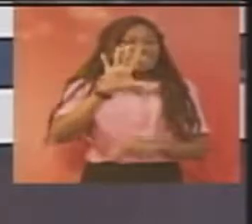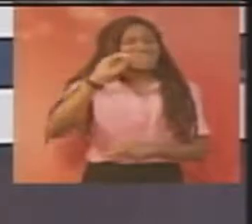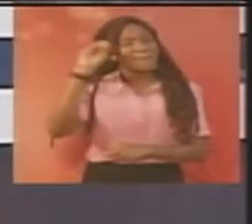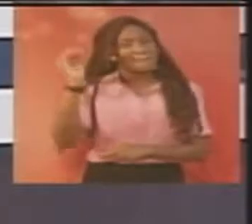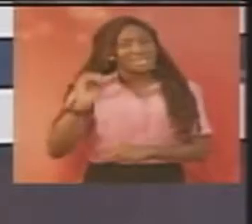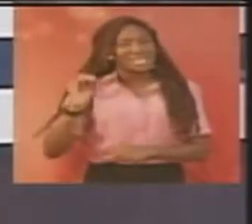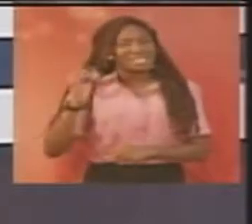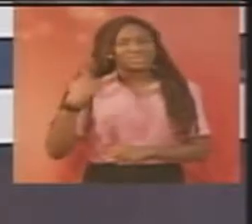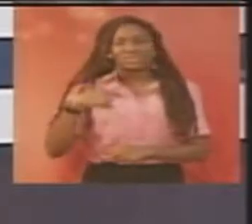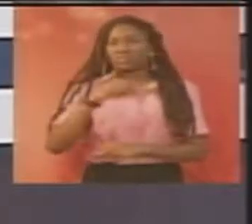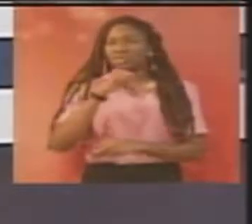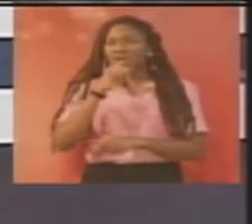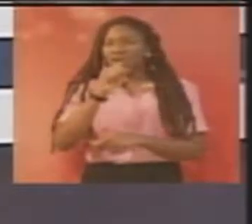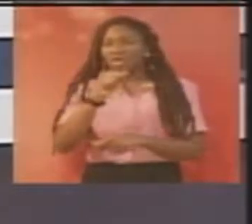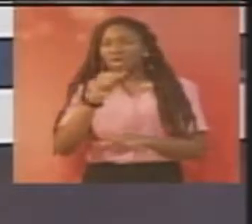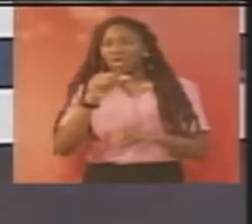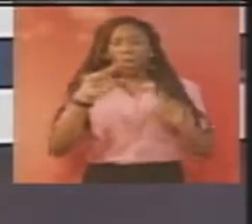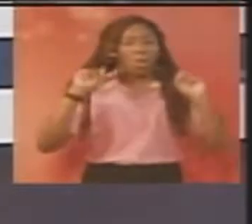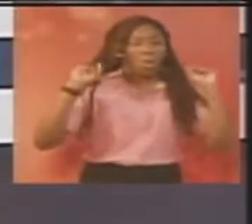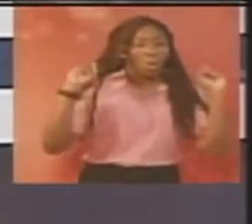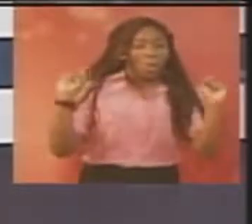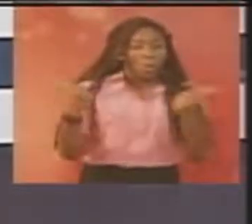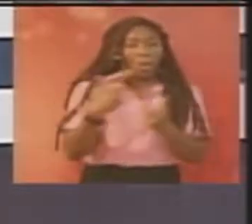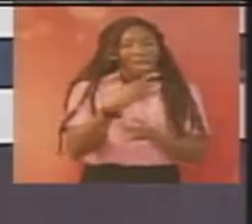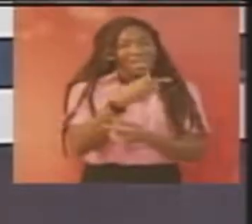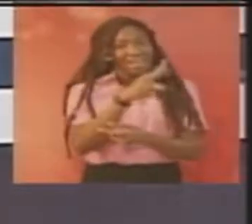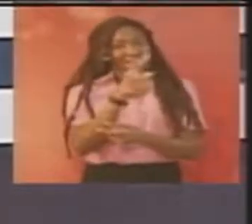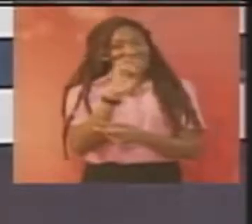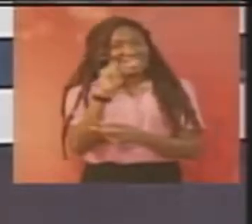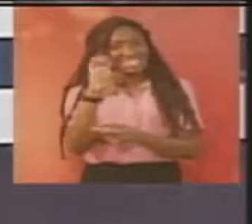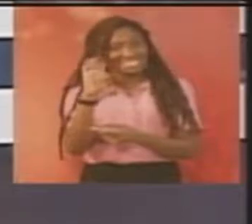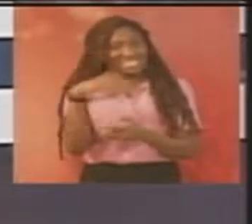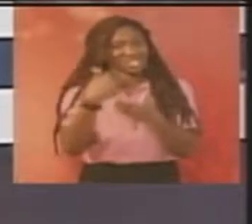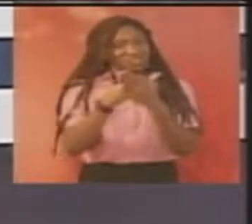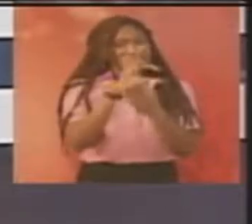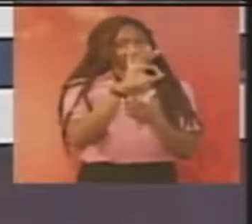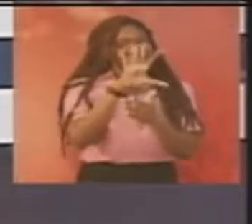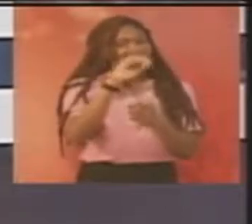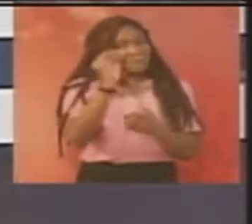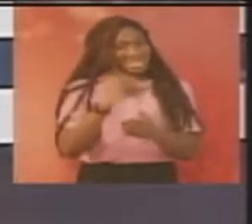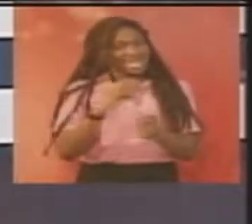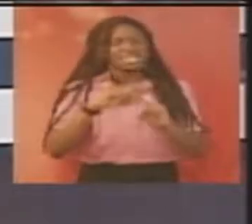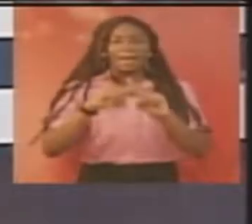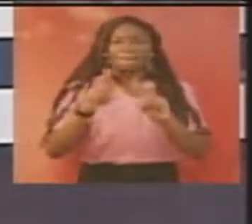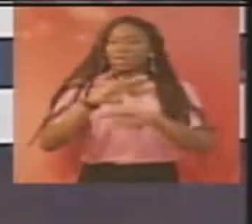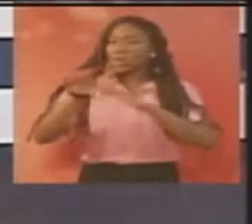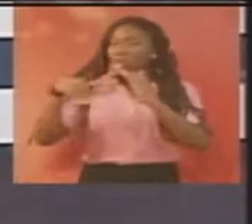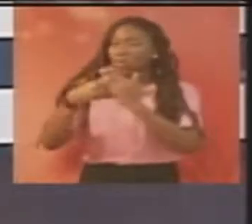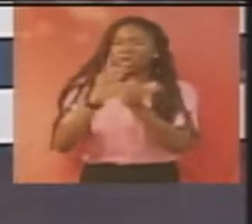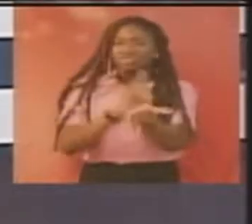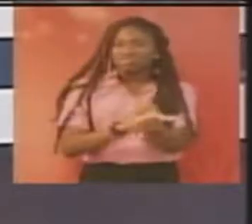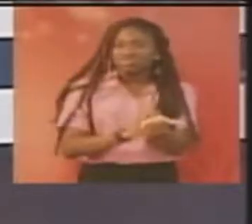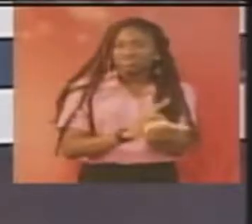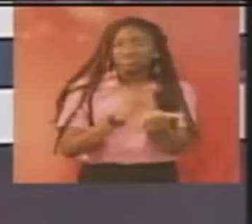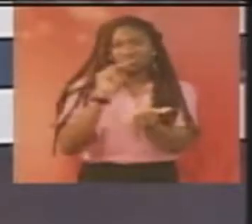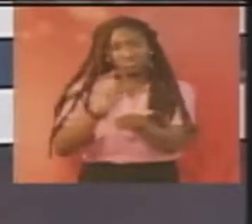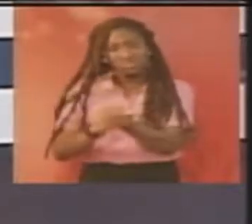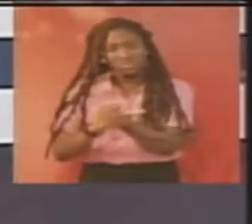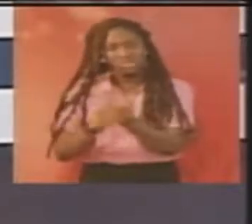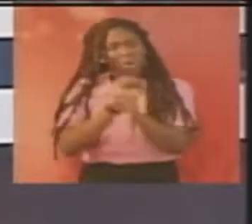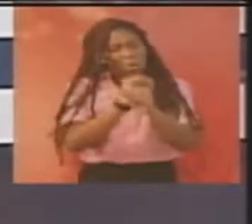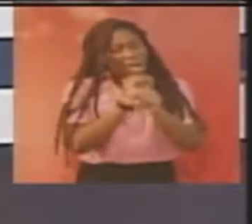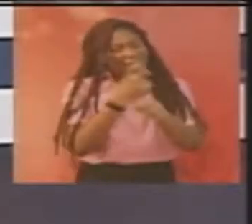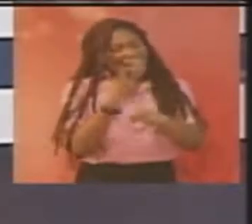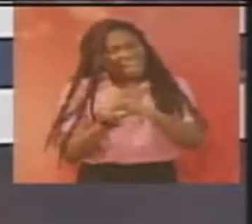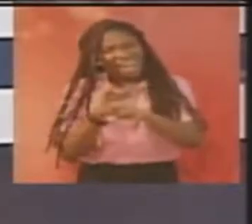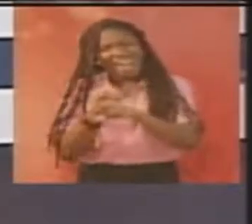reach 95% in all our vaccines, but our healthcare workers, the nurses out at the health facilities is working hard to get